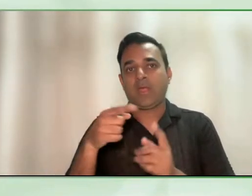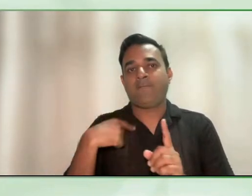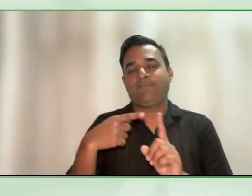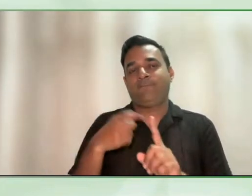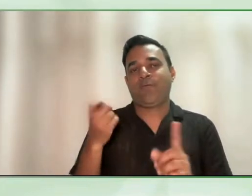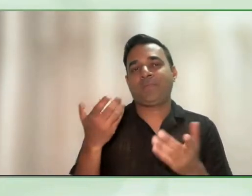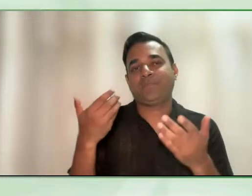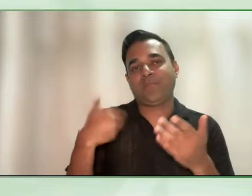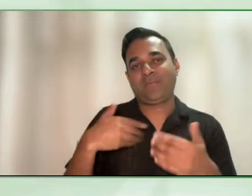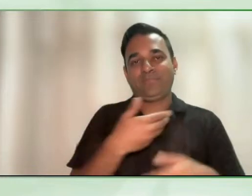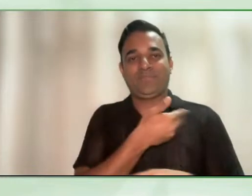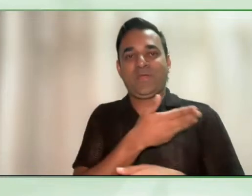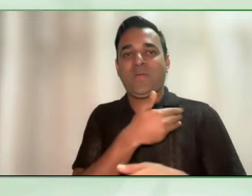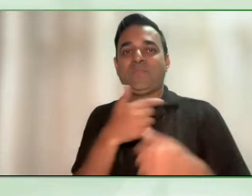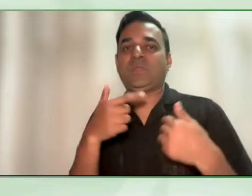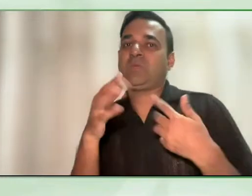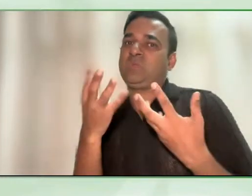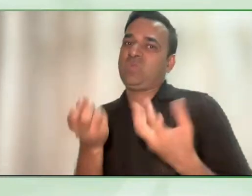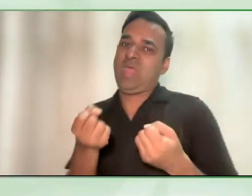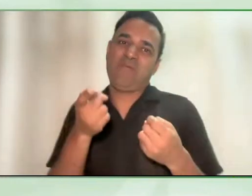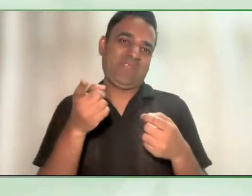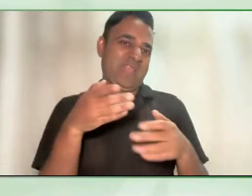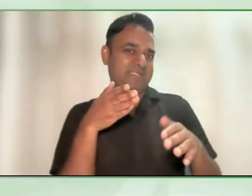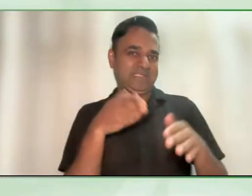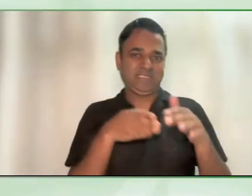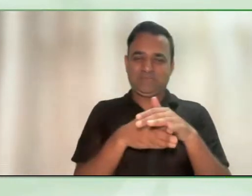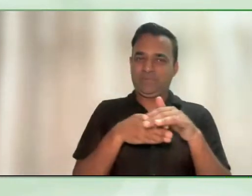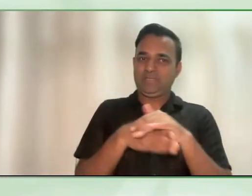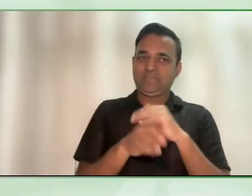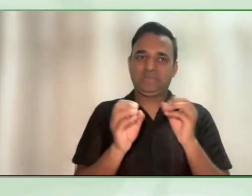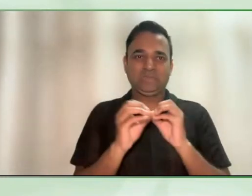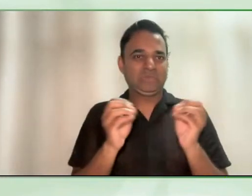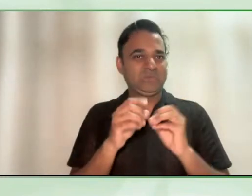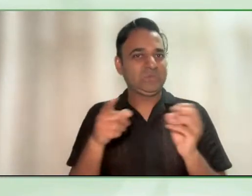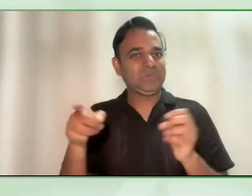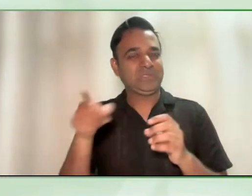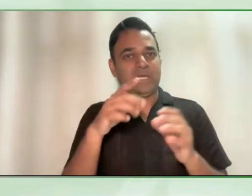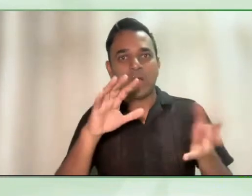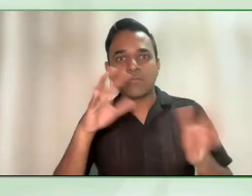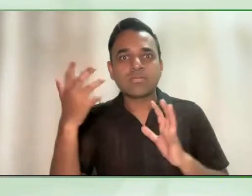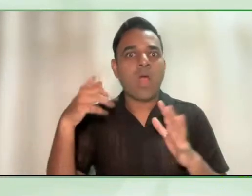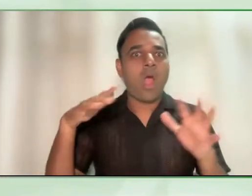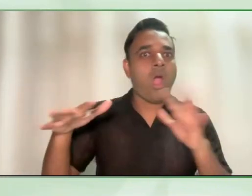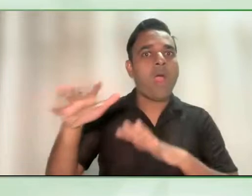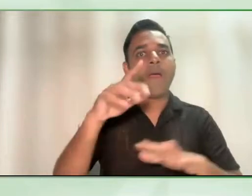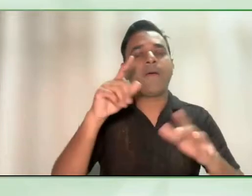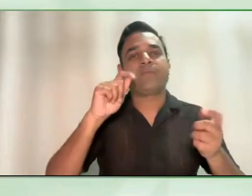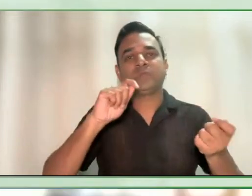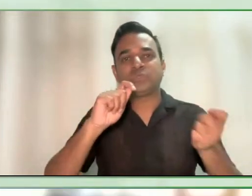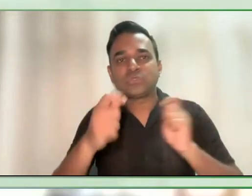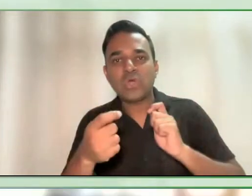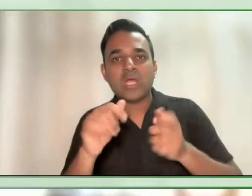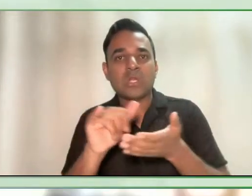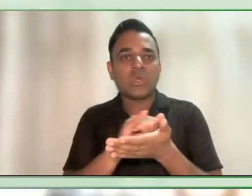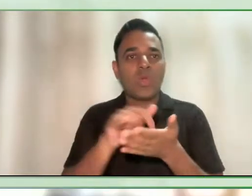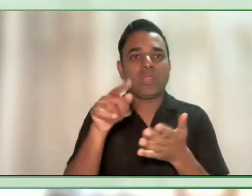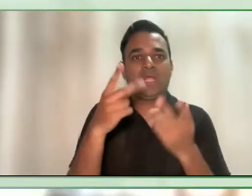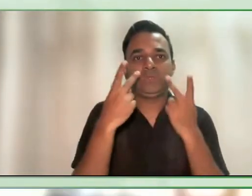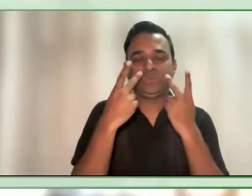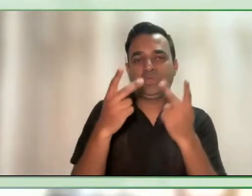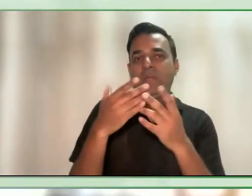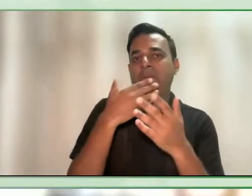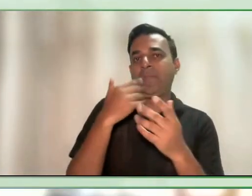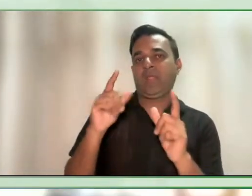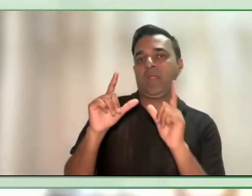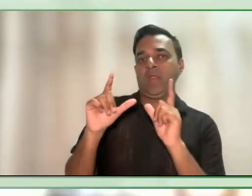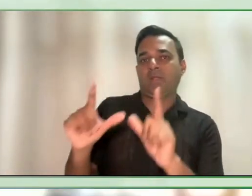know best how to respond to these matters. Excellent. Michael, thank you so much. We have 1 minute, 33 seconds.